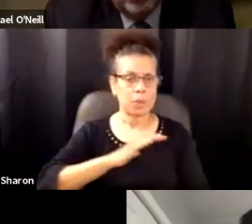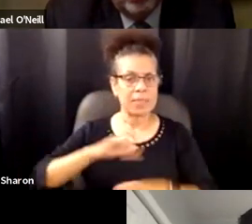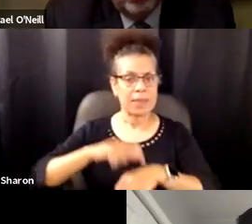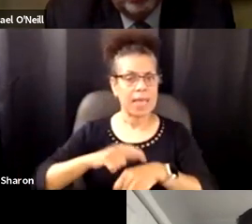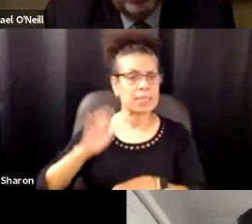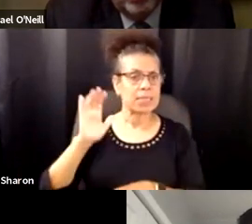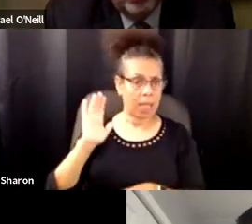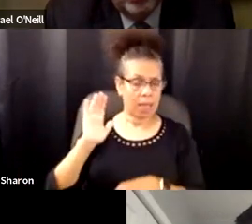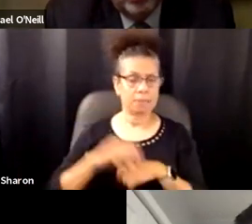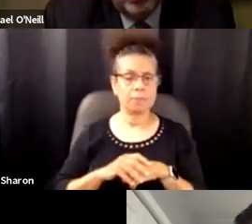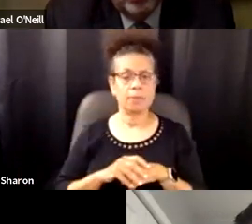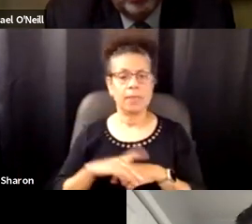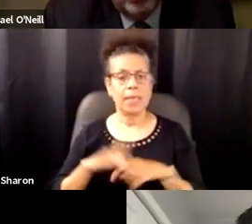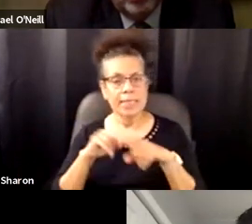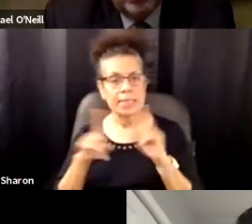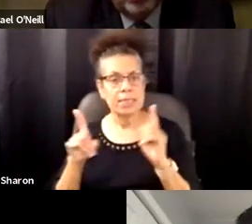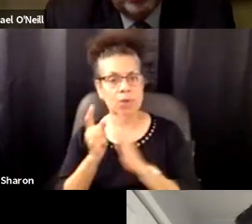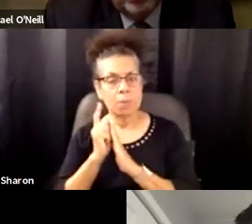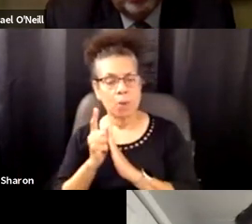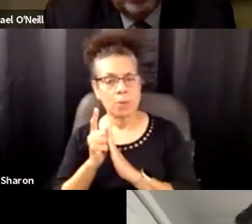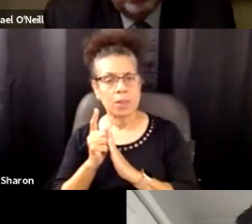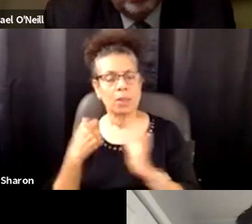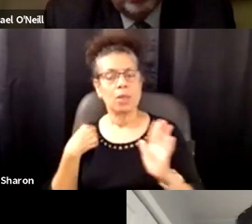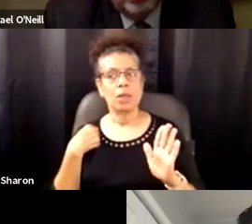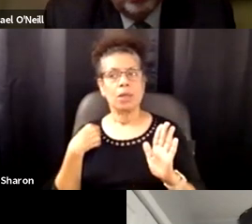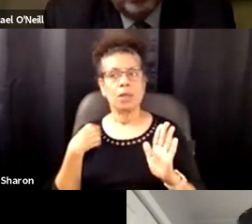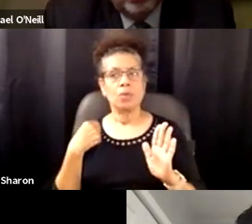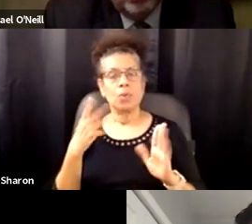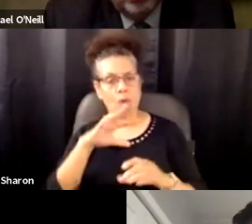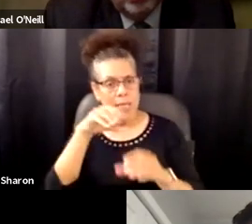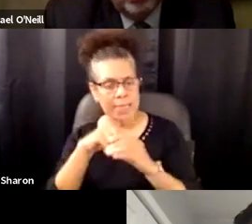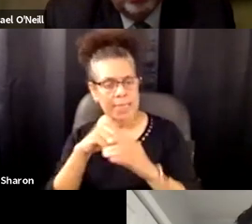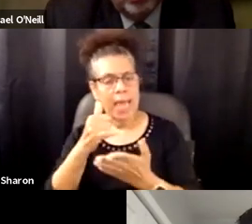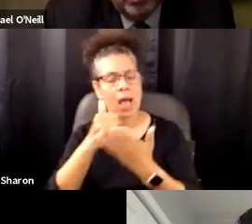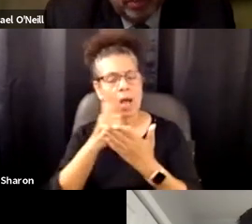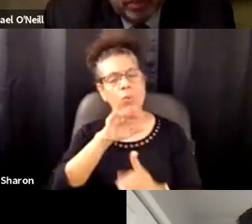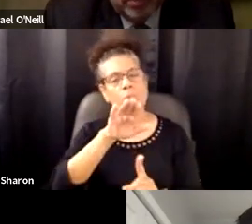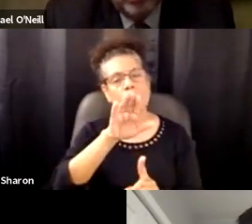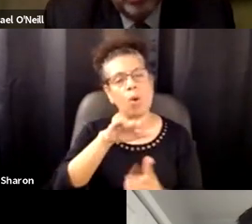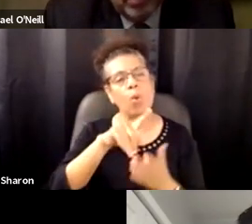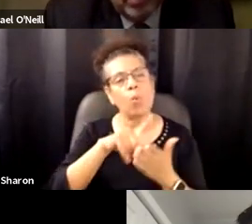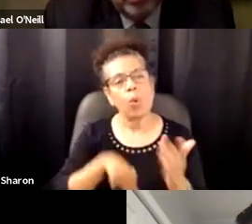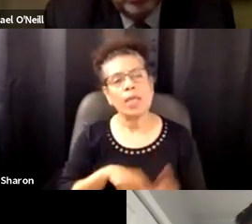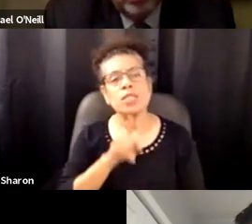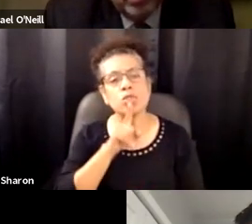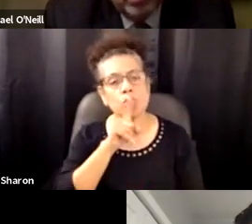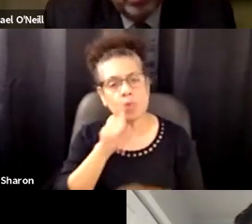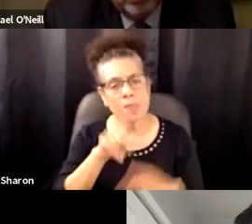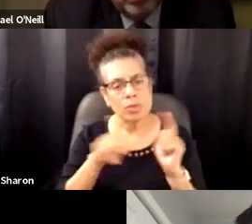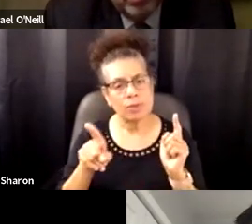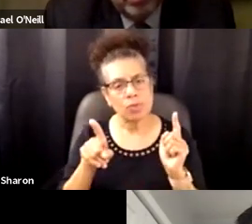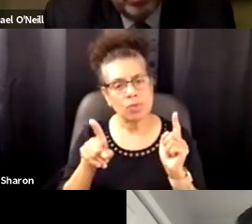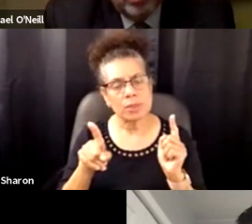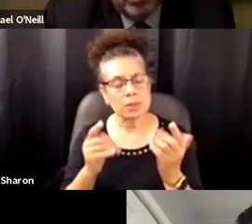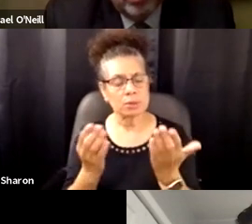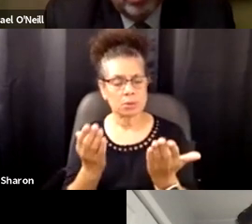different iterations did kind of step in and help us look at kind of what the differences were and reviewed what those were